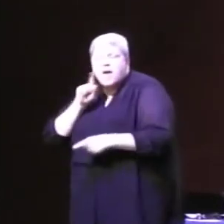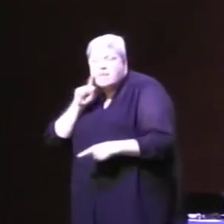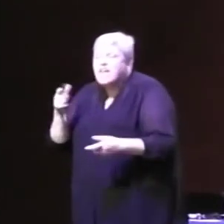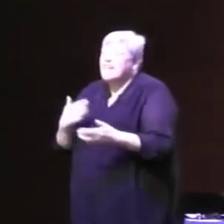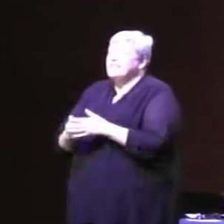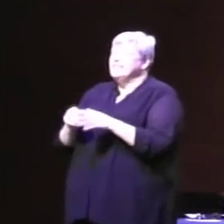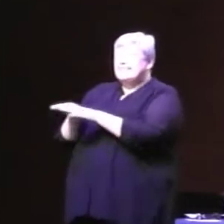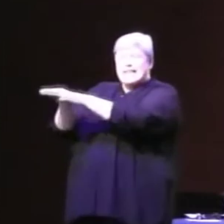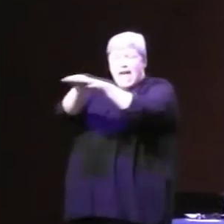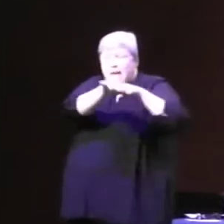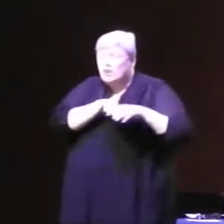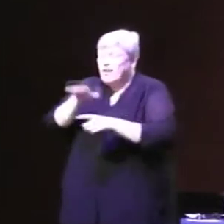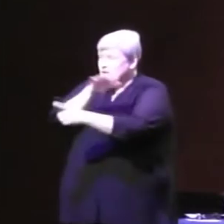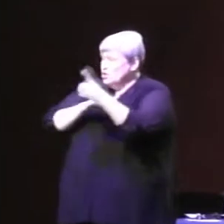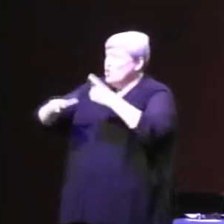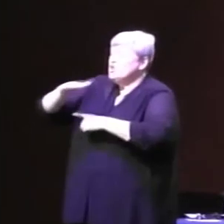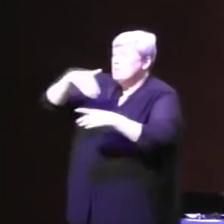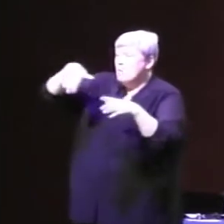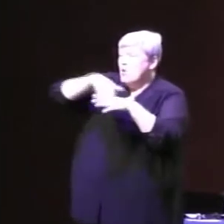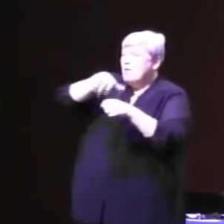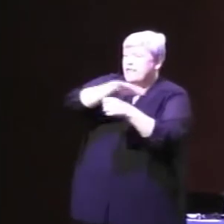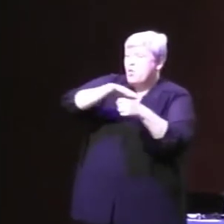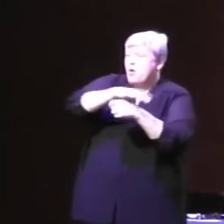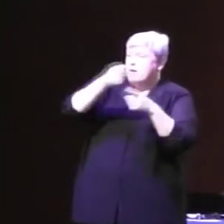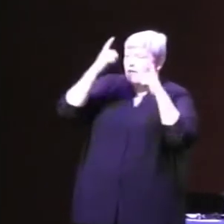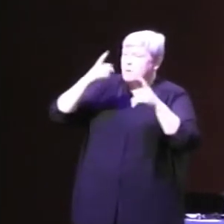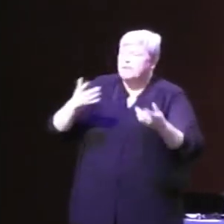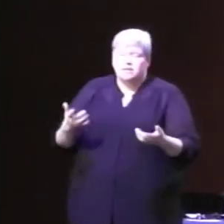for democratic socialism and local government.